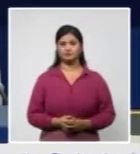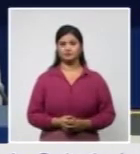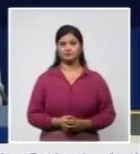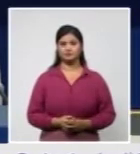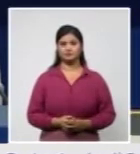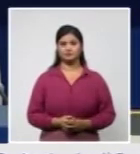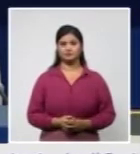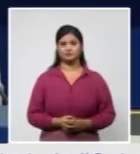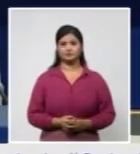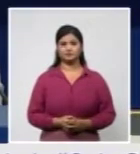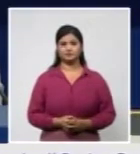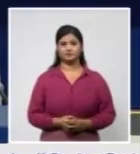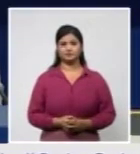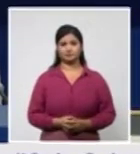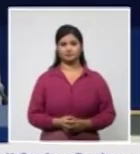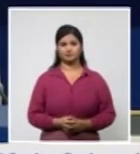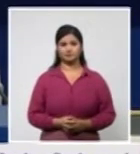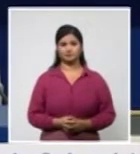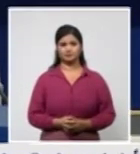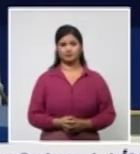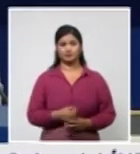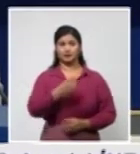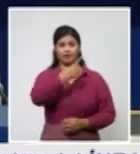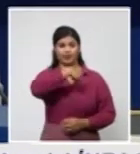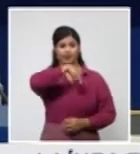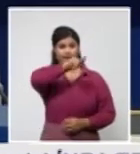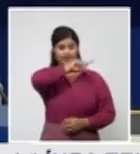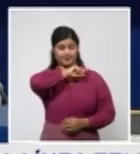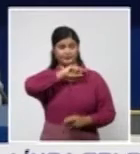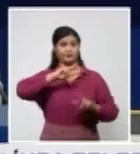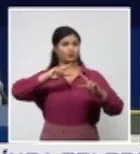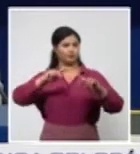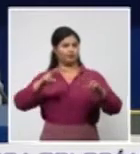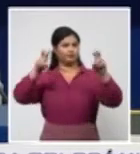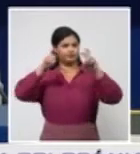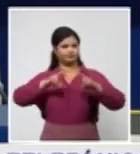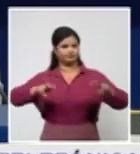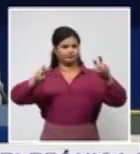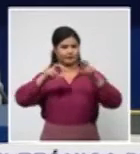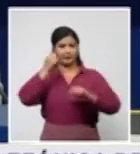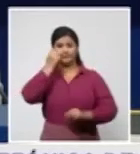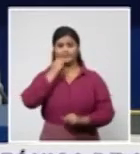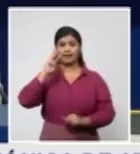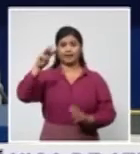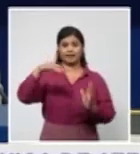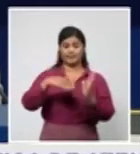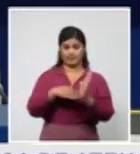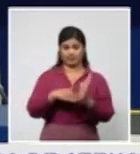and specialists. Yesterday, over 3,000 samples were studied.